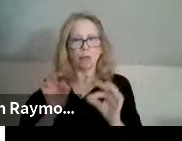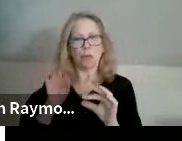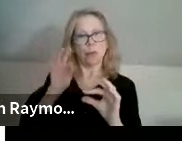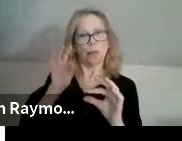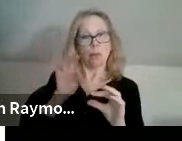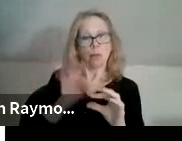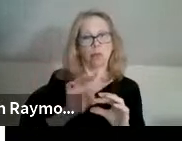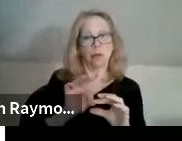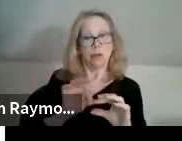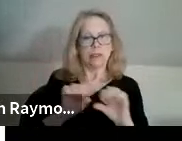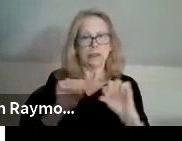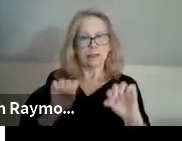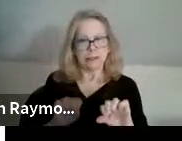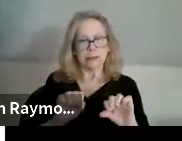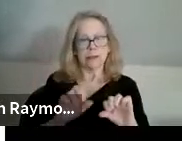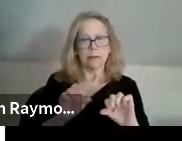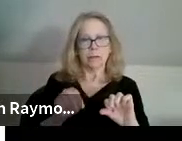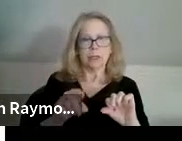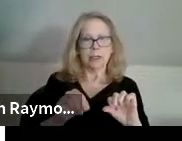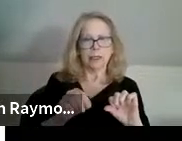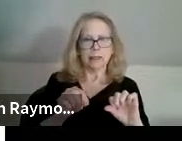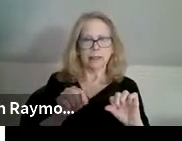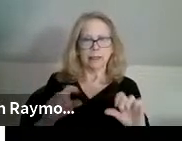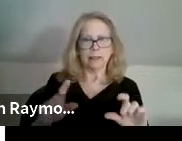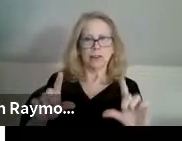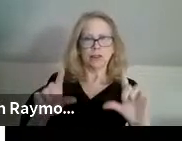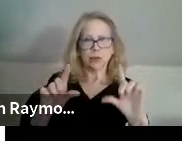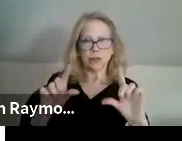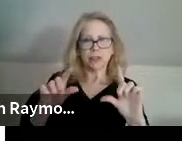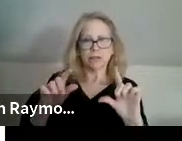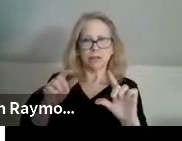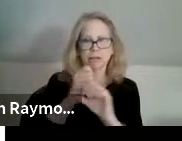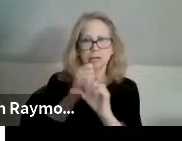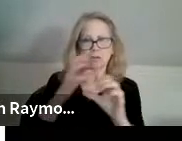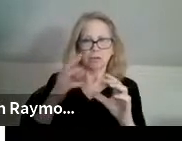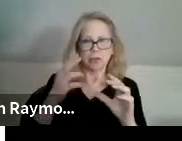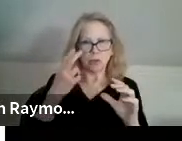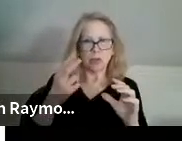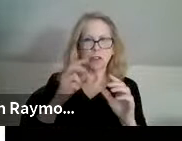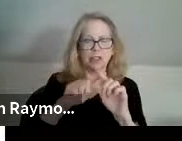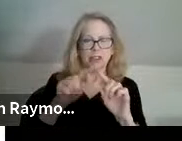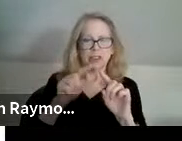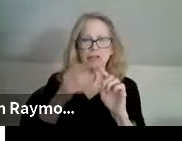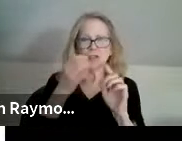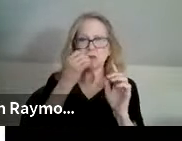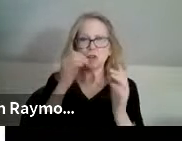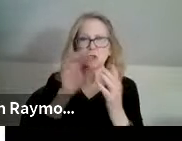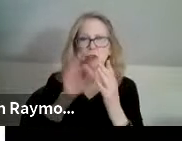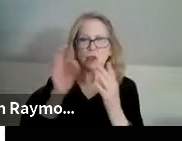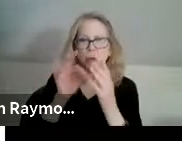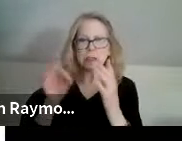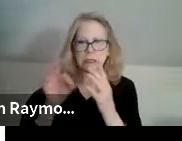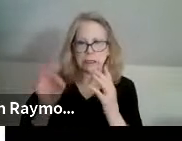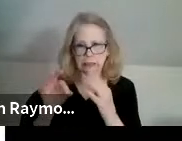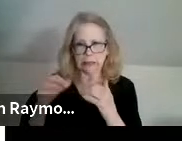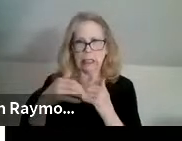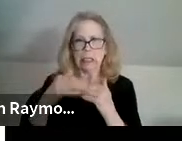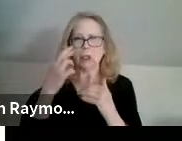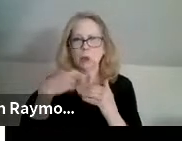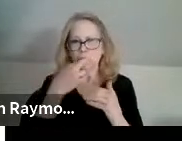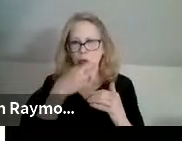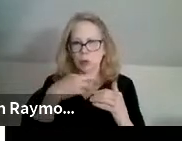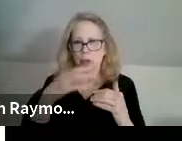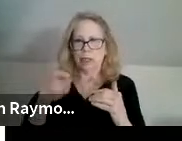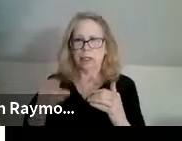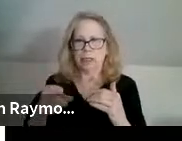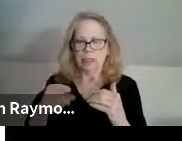system. And then on the screen, we've got a blow up of the entrees being listed at this restaurant. And my call